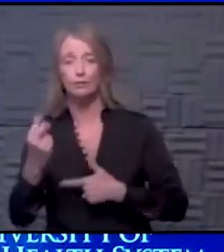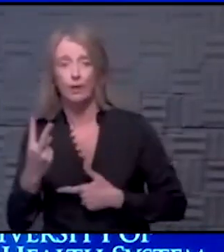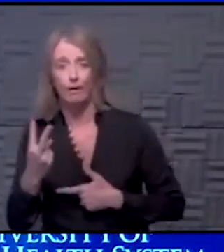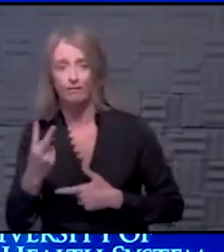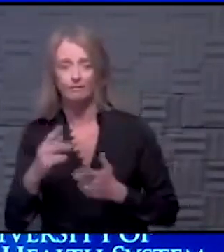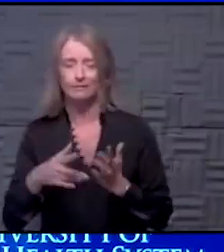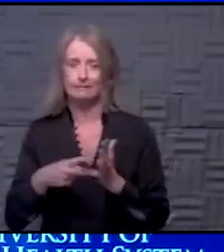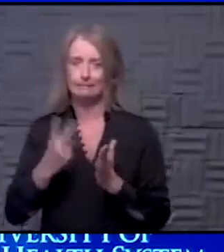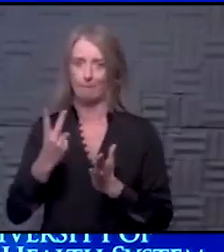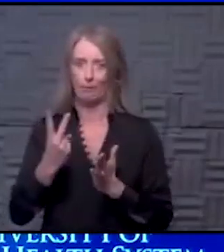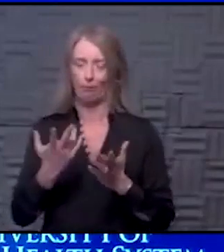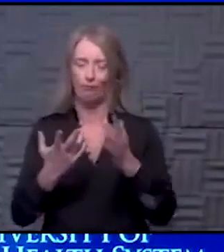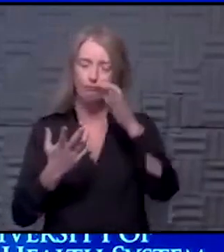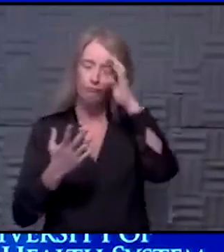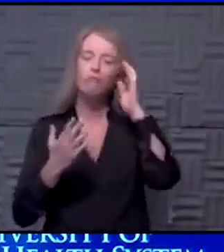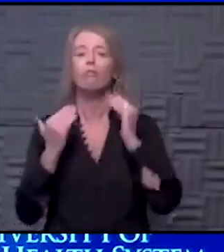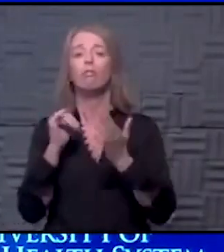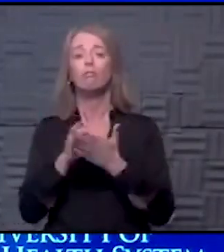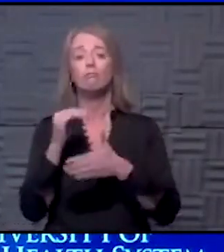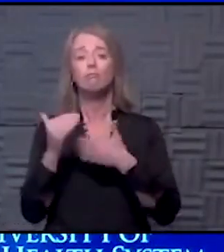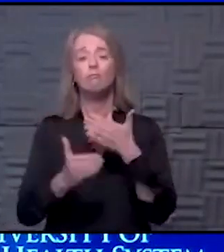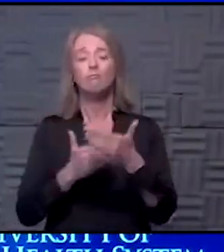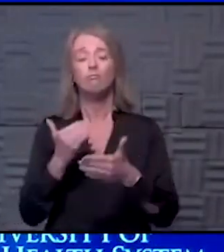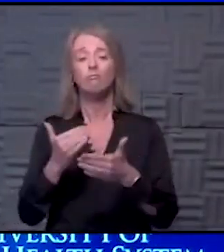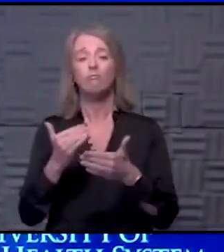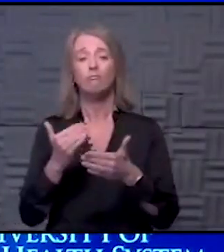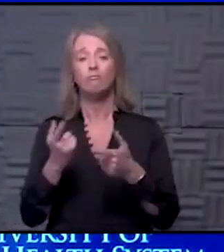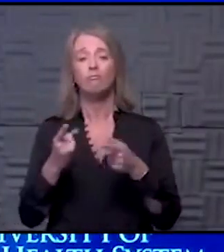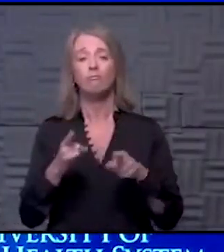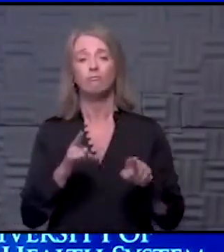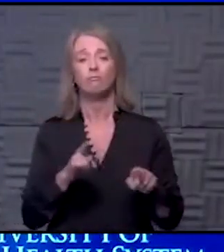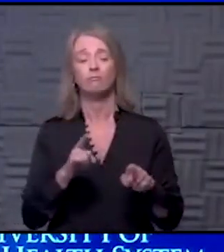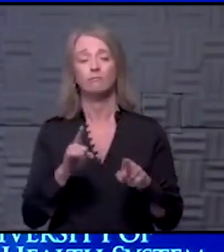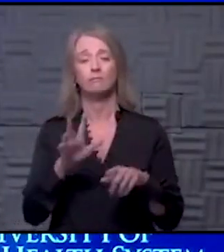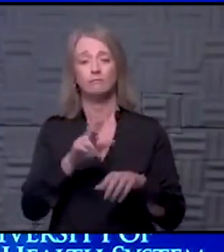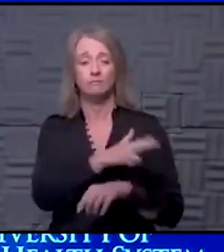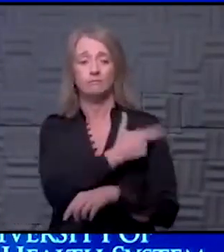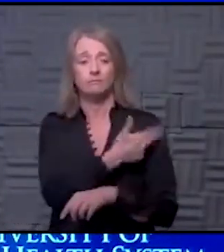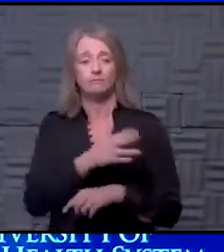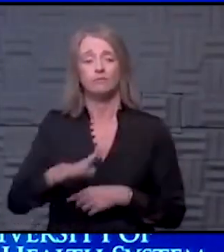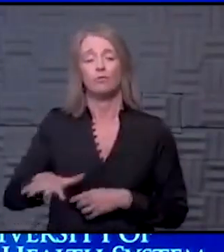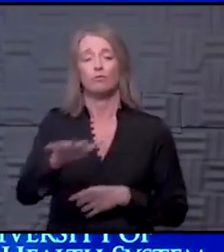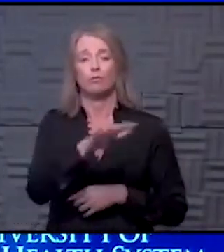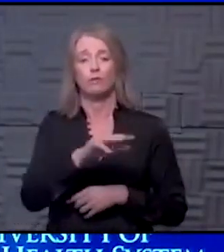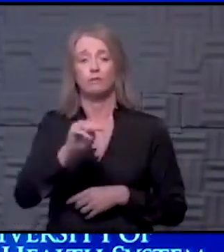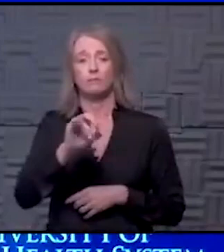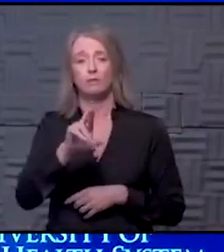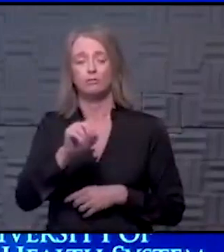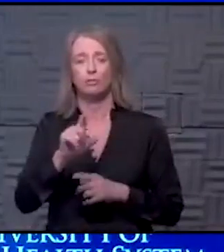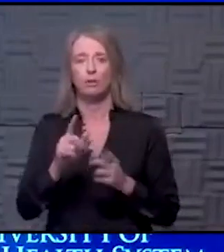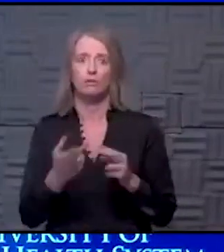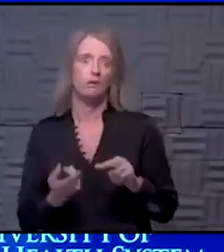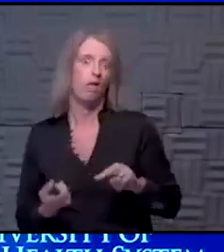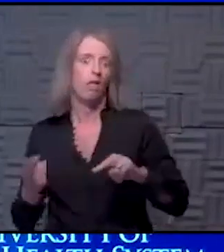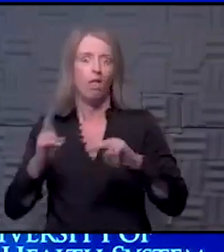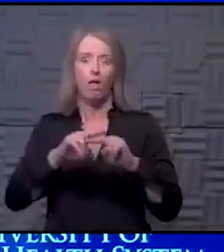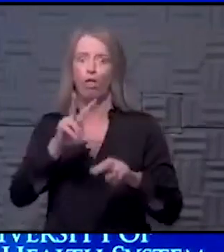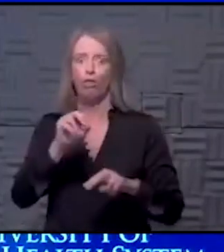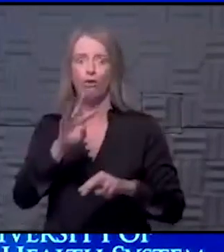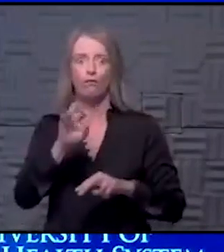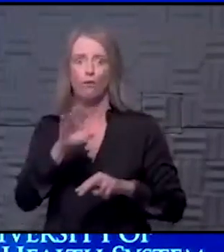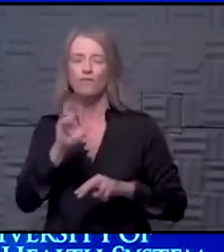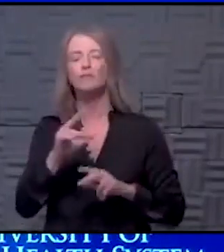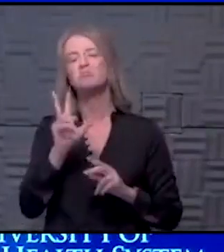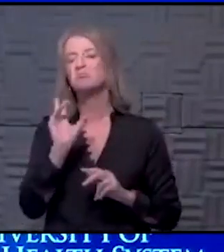Yeah. That pattern has actually happened in some other hospitals across the metro too, but no huge jump to 30 or 40 or 50. And